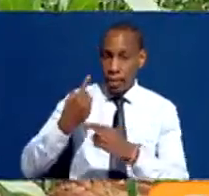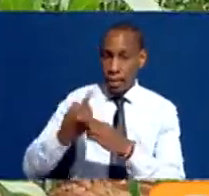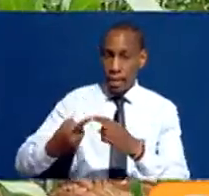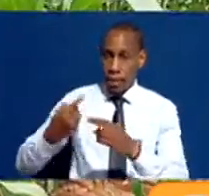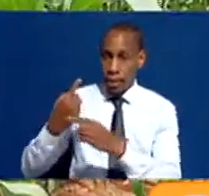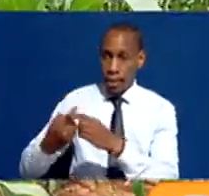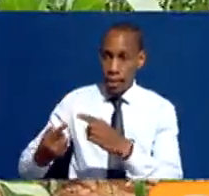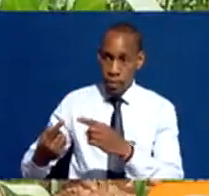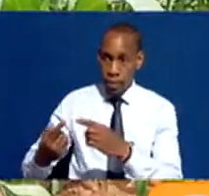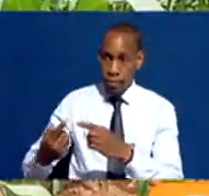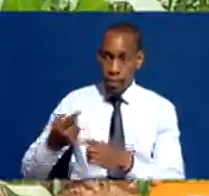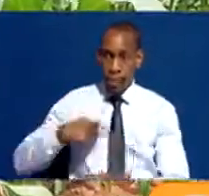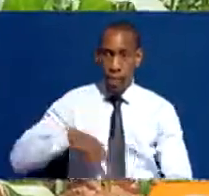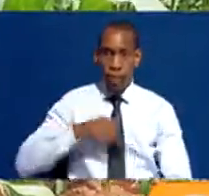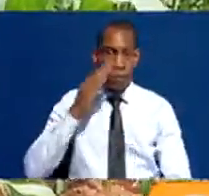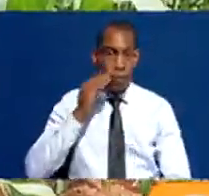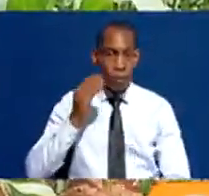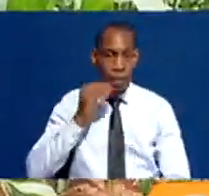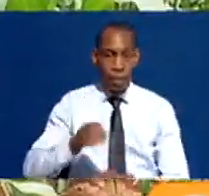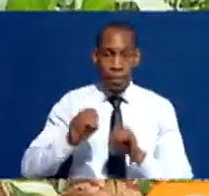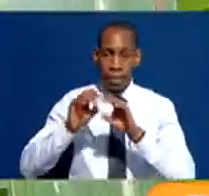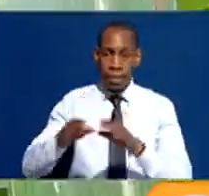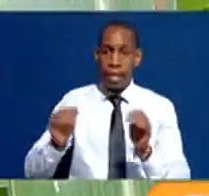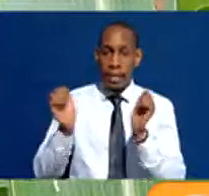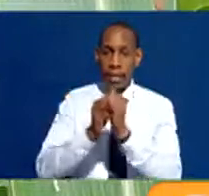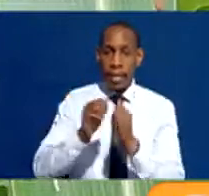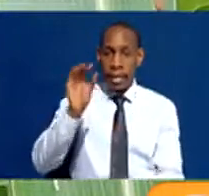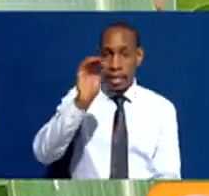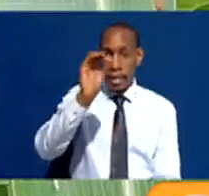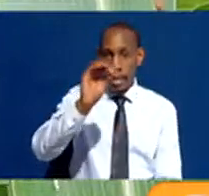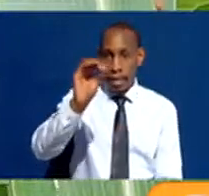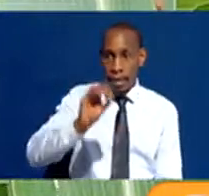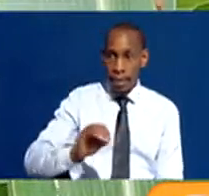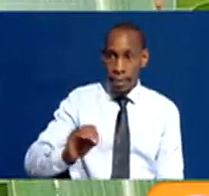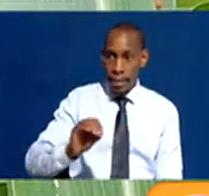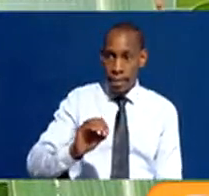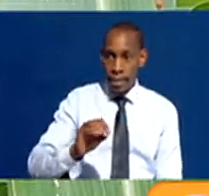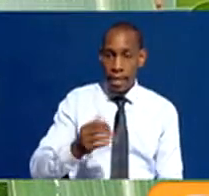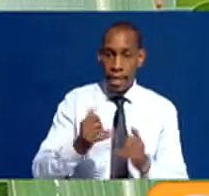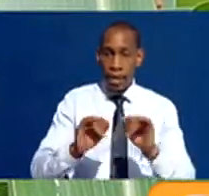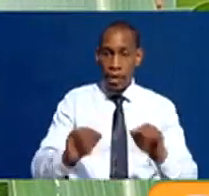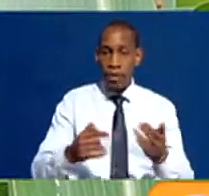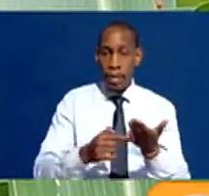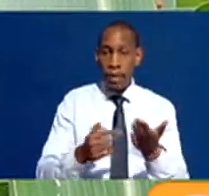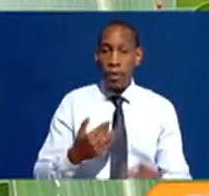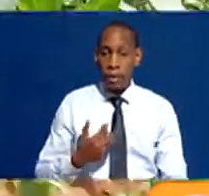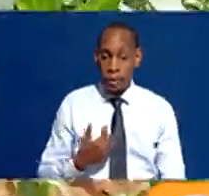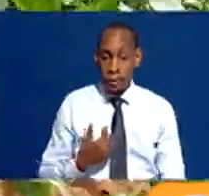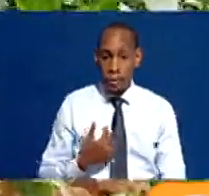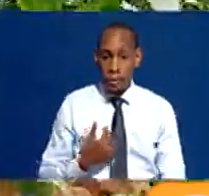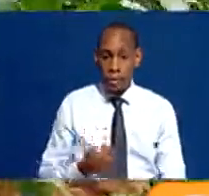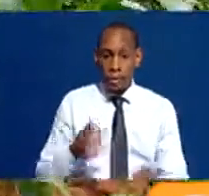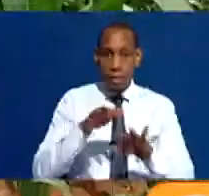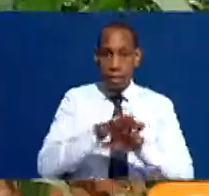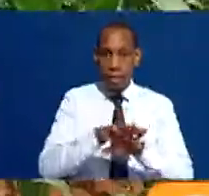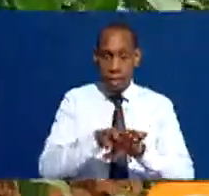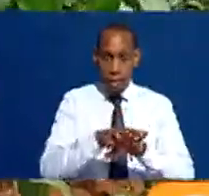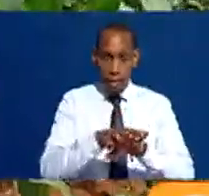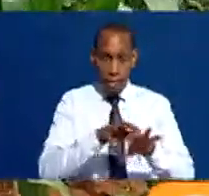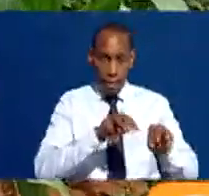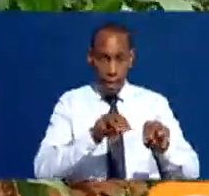we experience losses of up to 10%. So with these new technologies on integrated pest